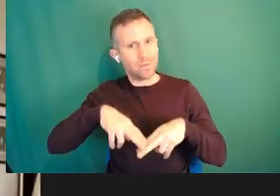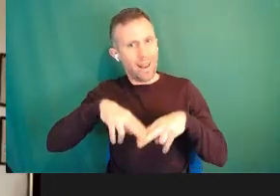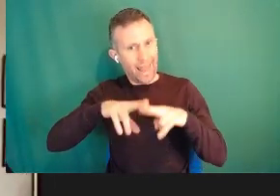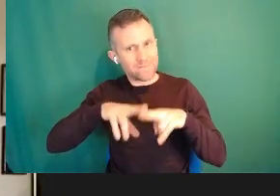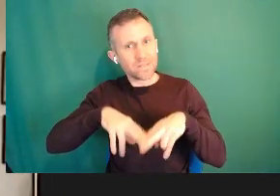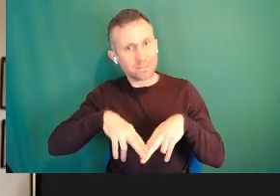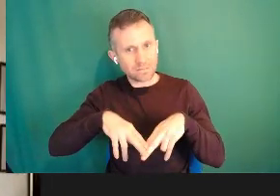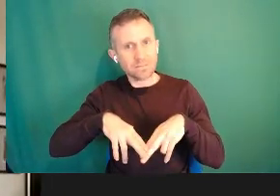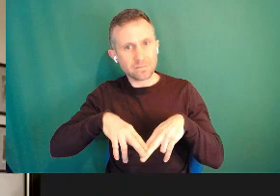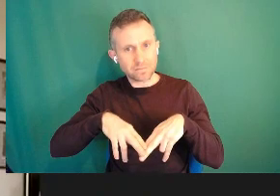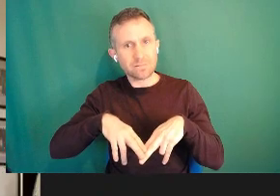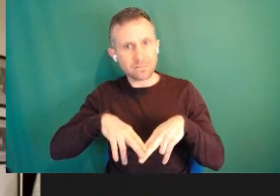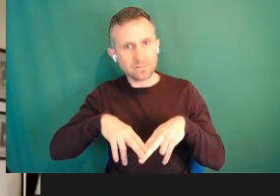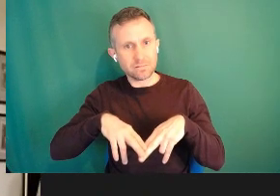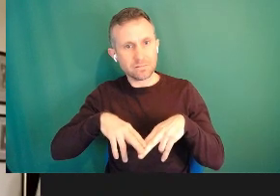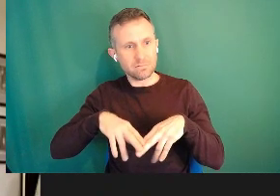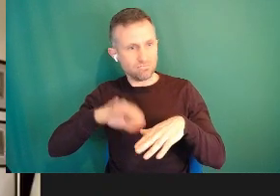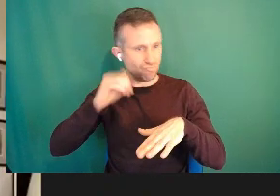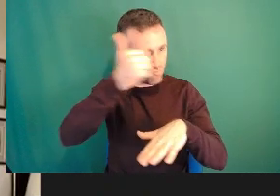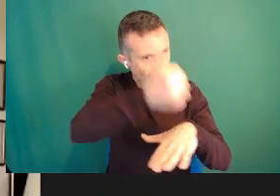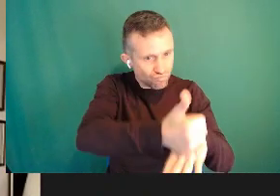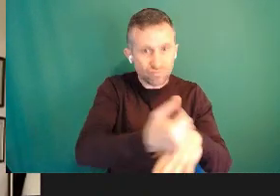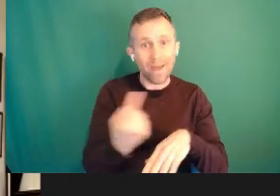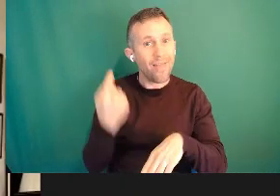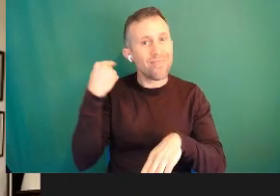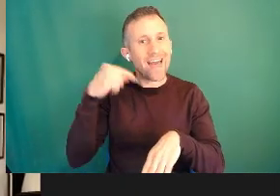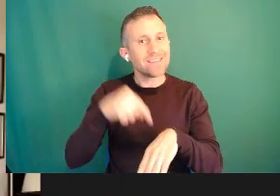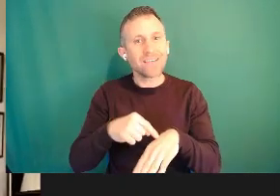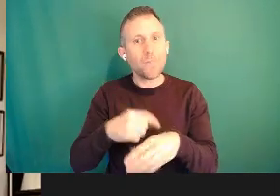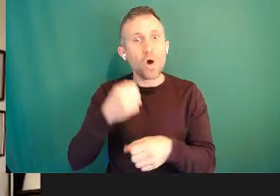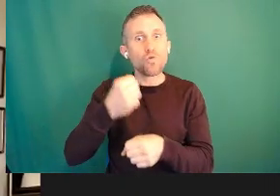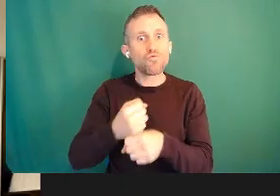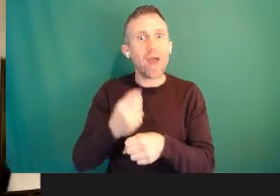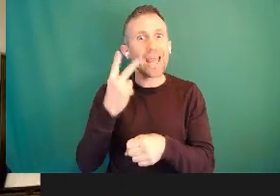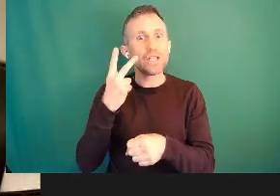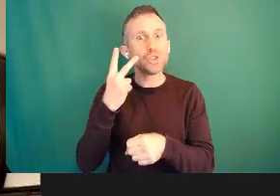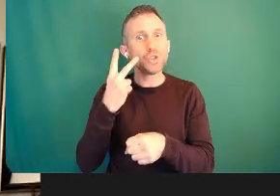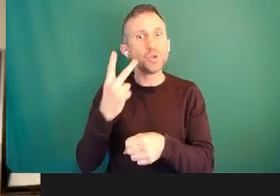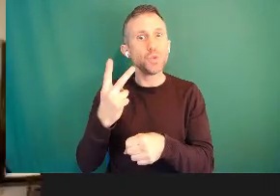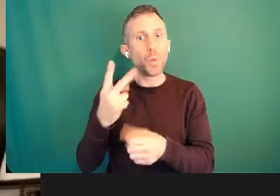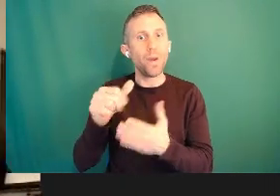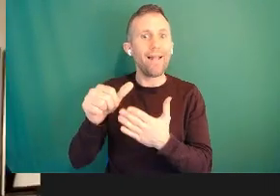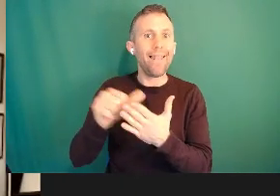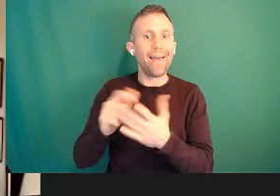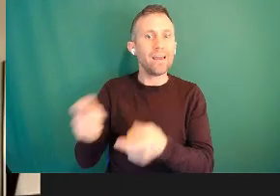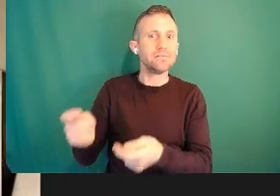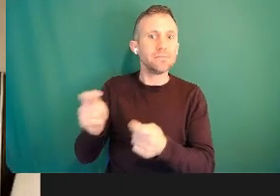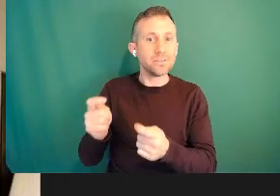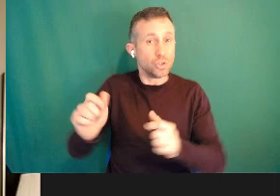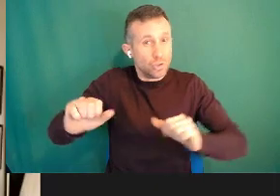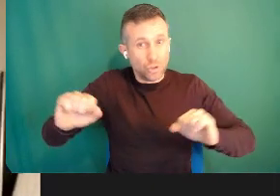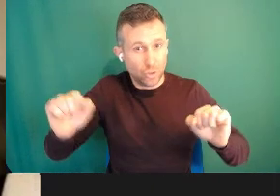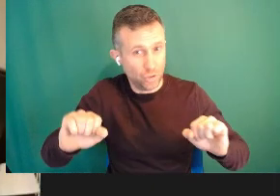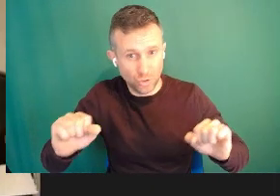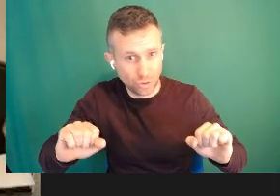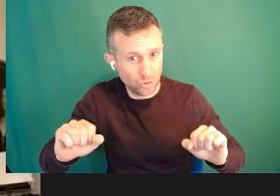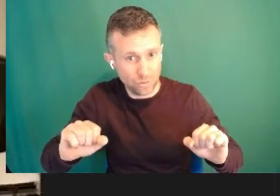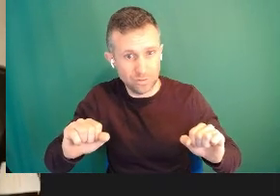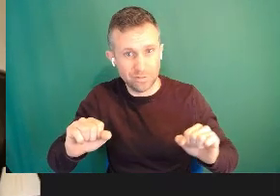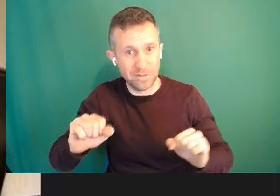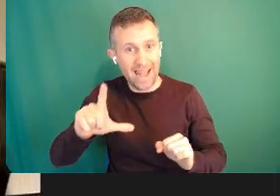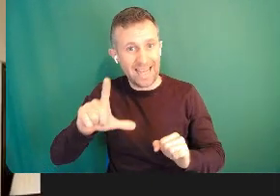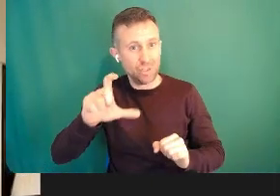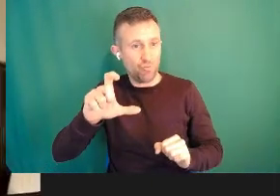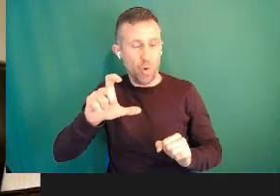get permission to put that in today. But so she put it in, and actually, being Lady of the Manor, she didn't